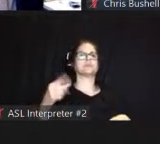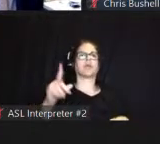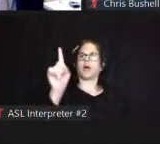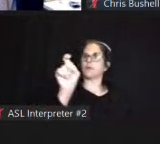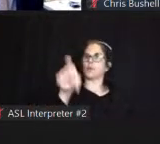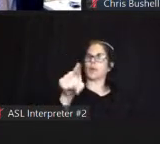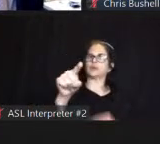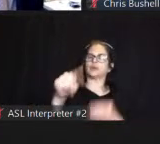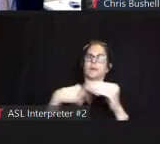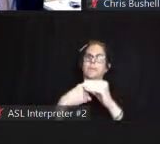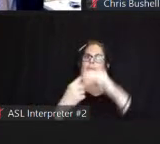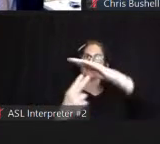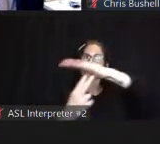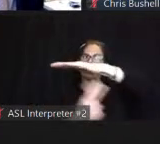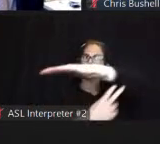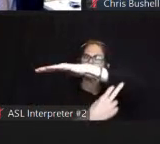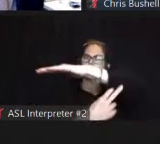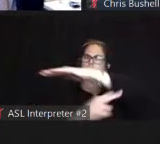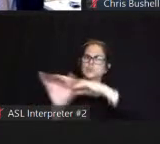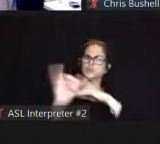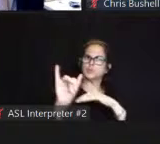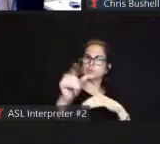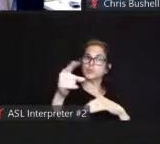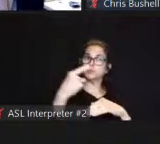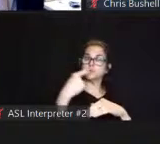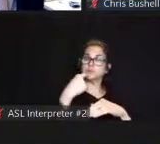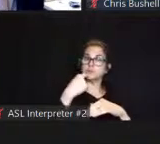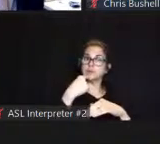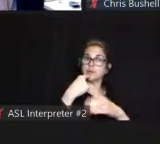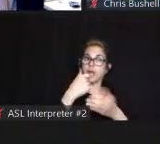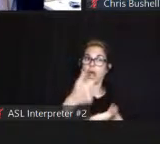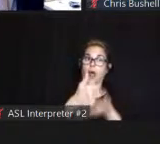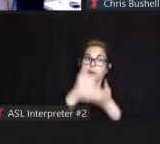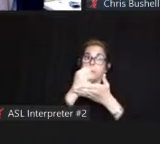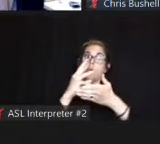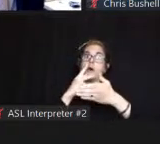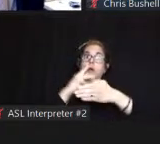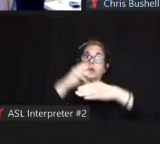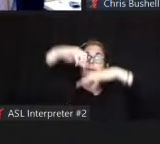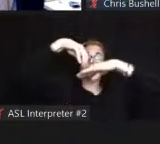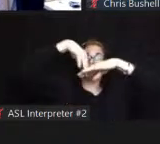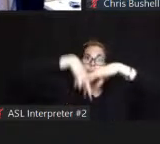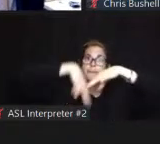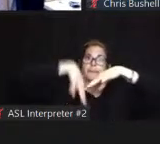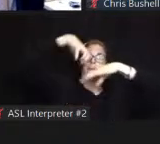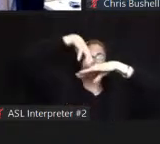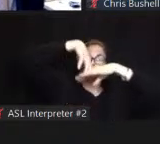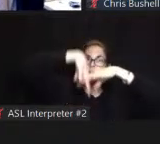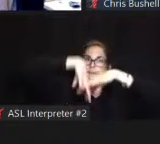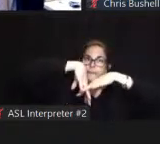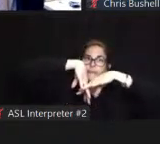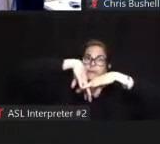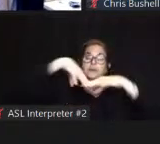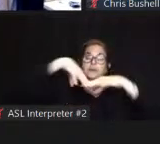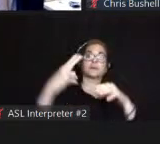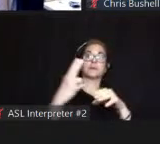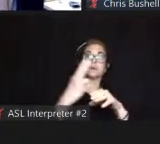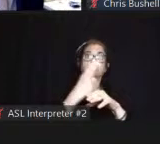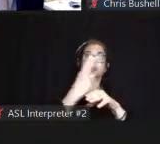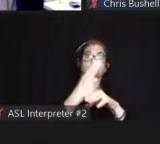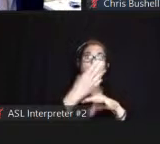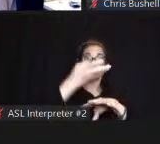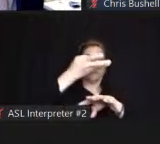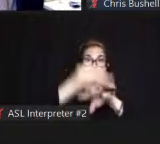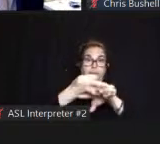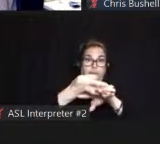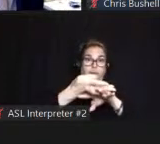with regards to the bridge too. So you said that was to help deal with water issues. So is that being used, the graded metal bridge, is